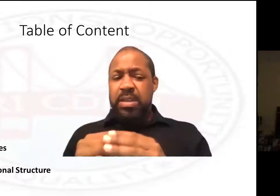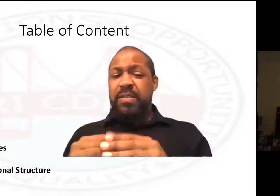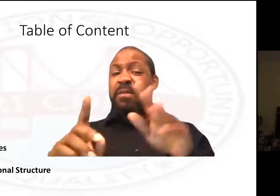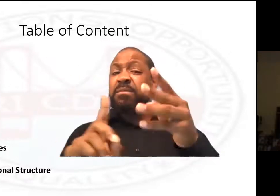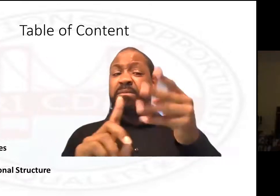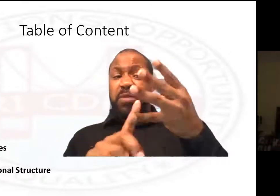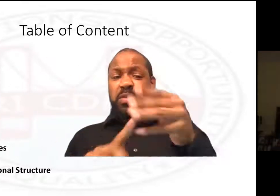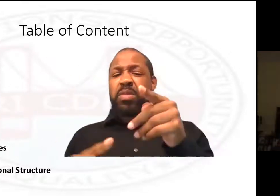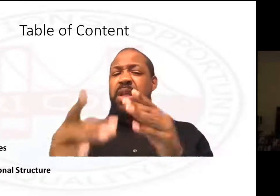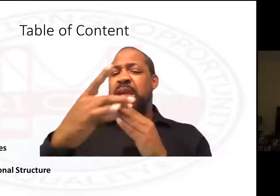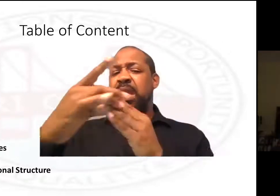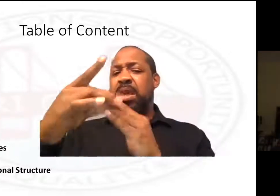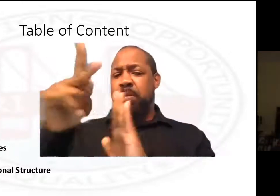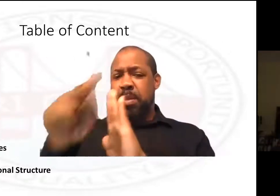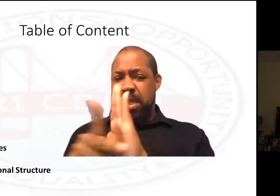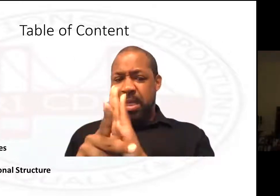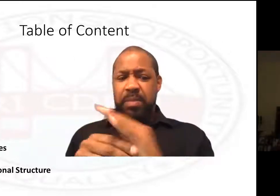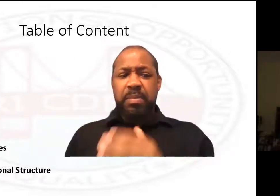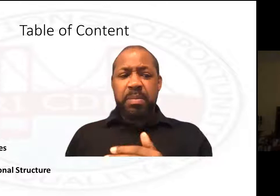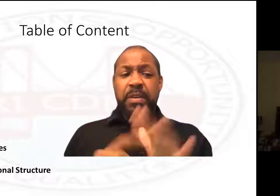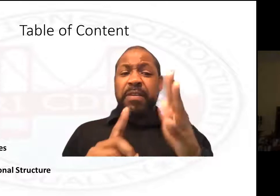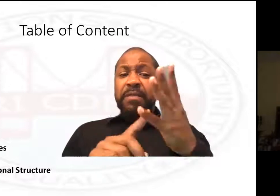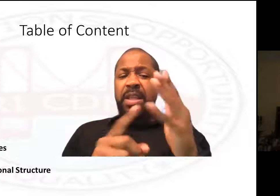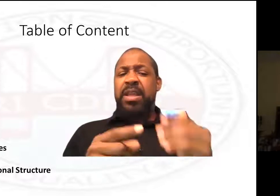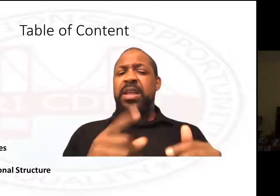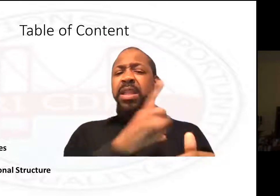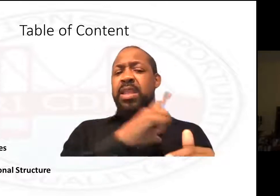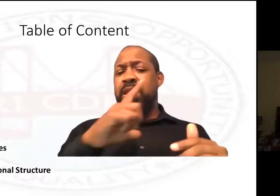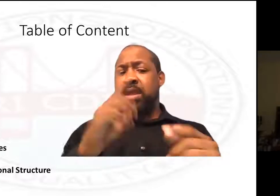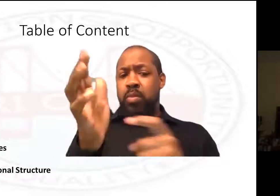vision statement, guiding principles,